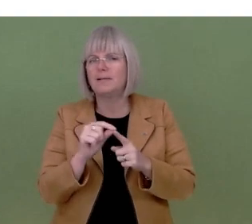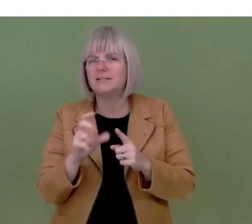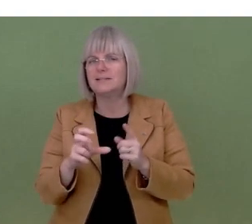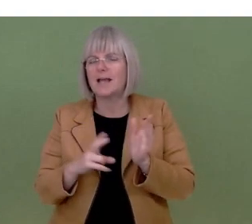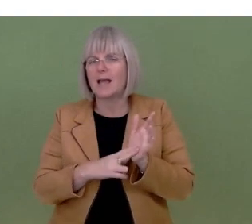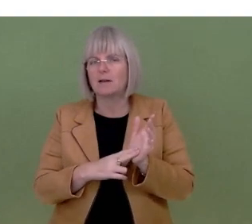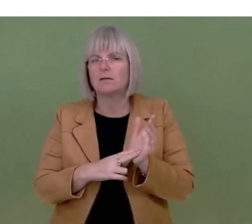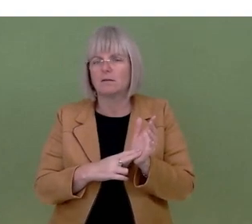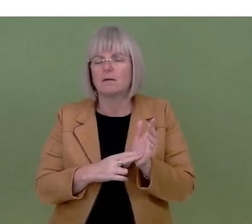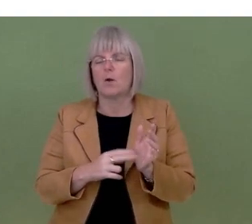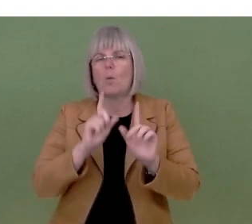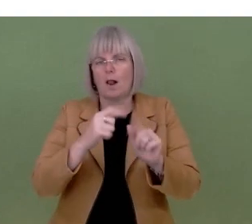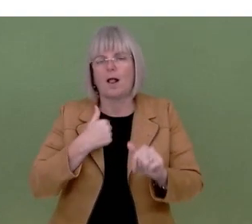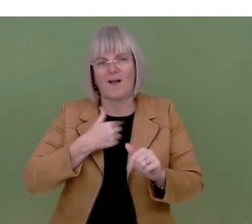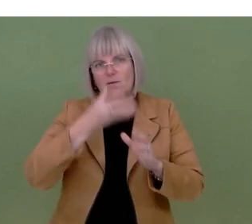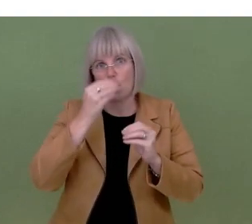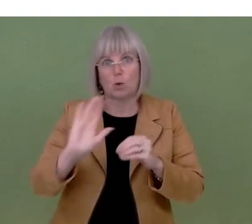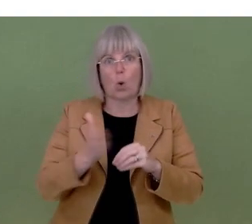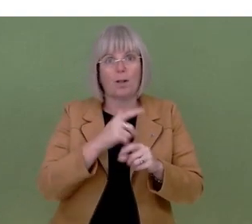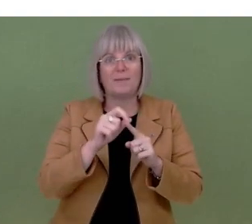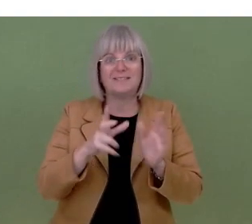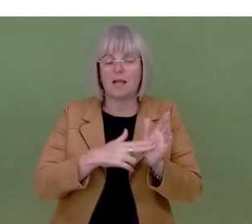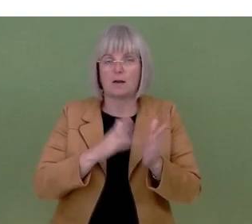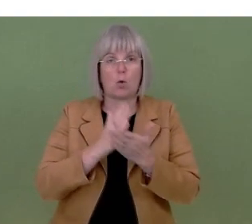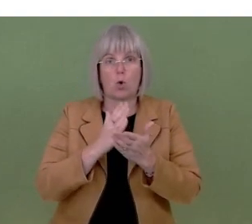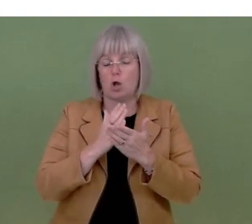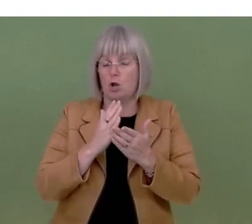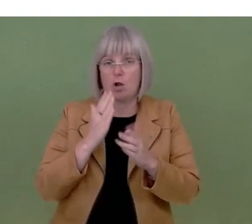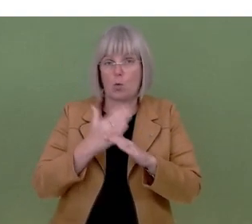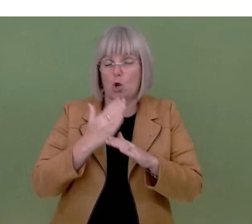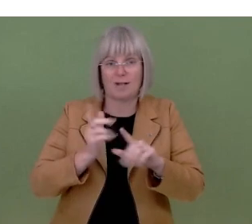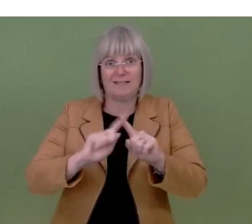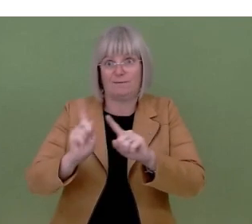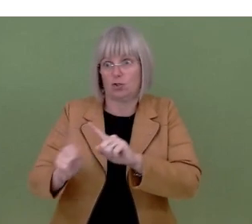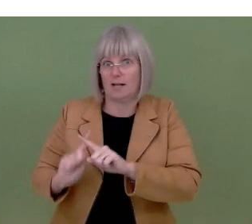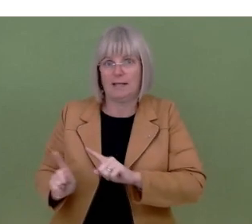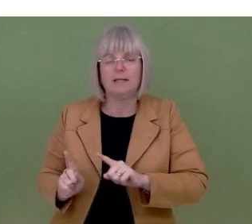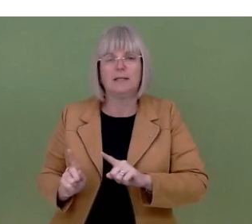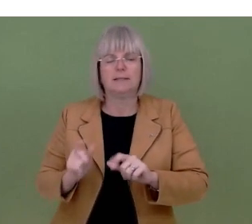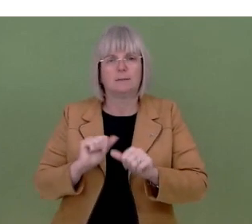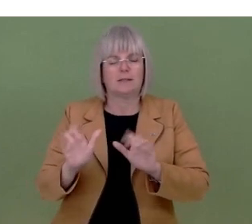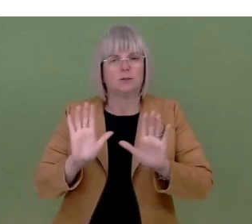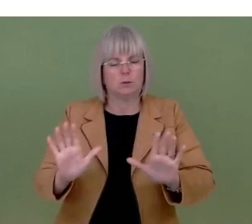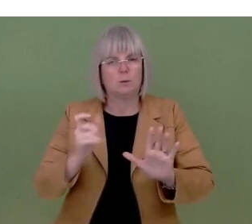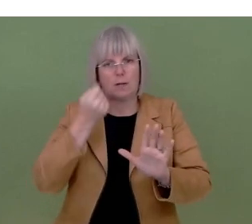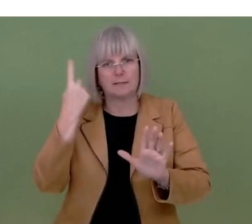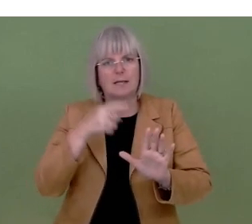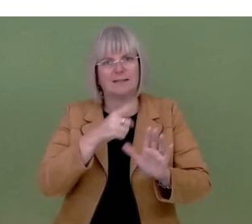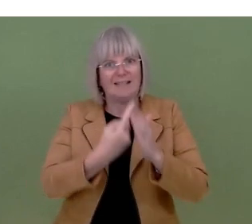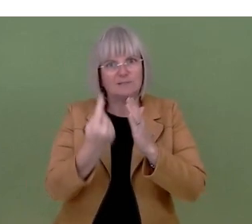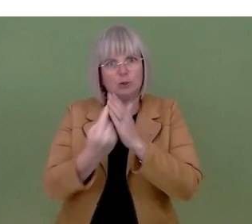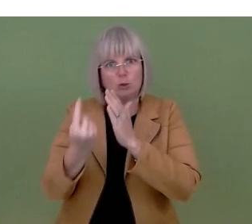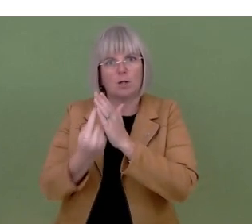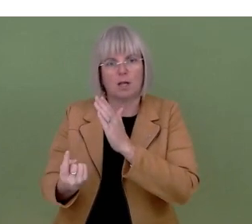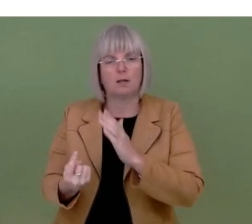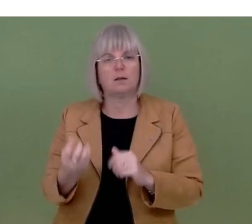PCNs all work very differently, and it's best to see them all as individual services. some PCNs have asked that their TAP or app have